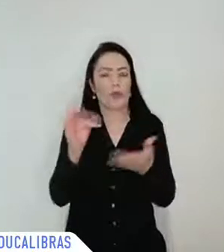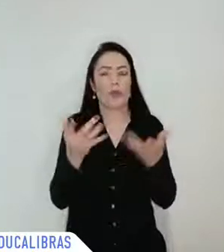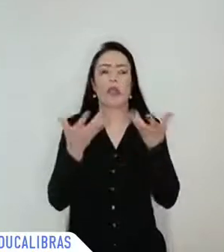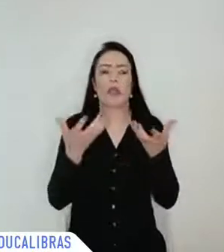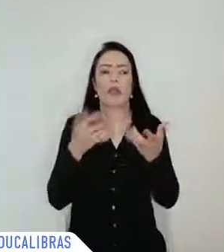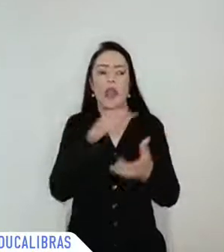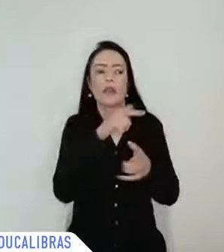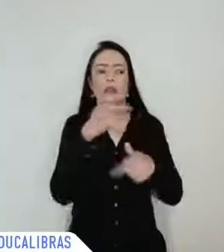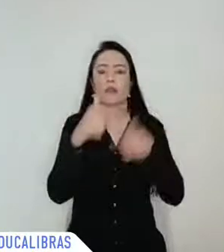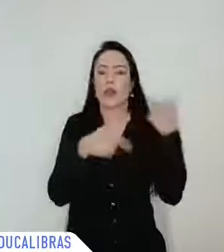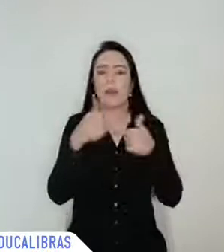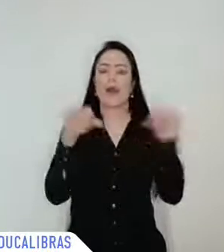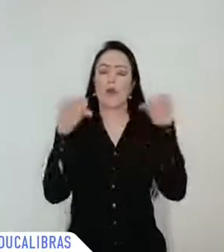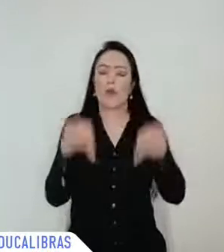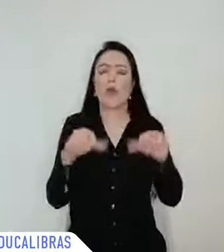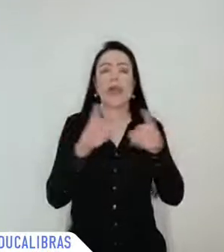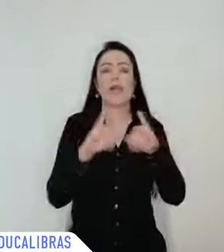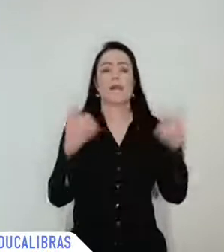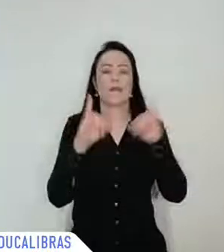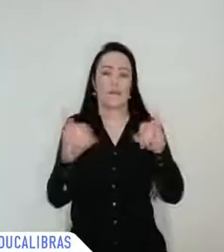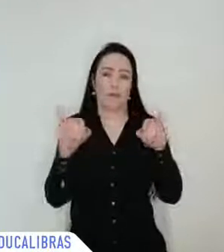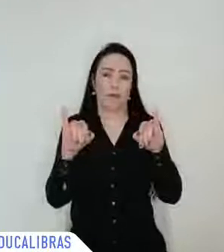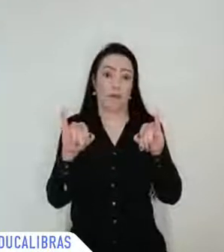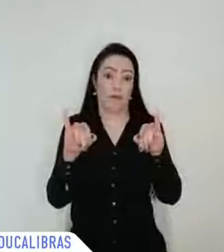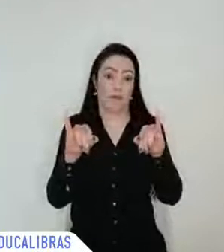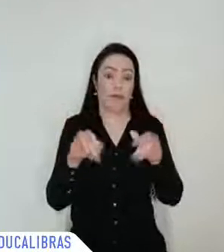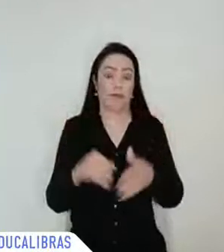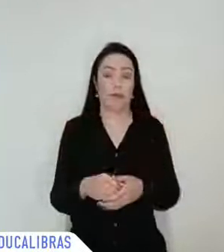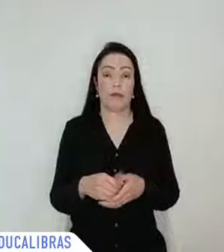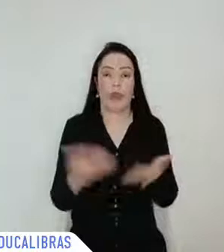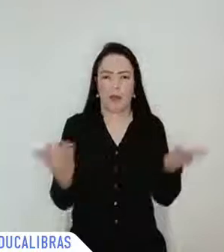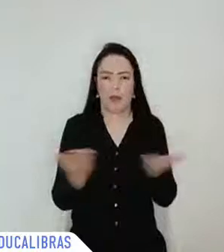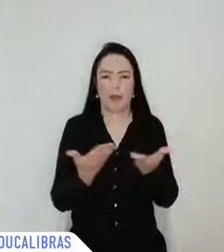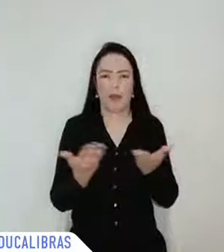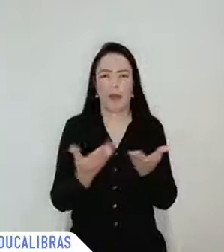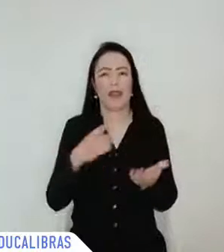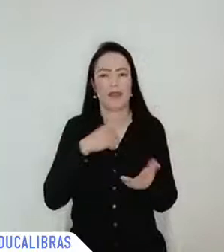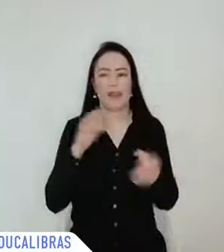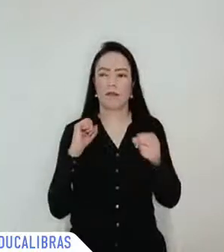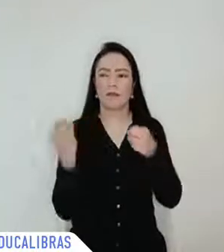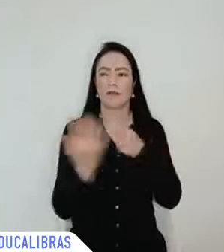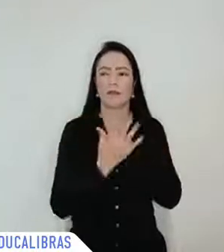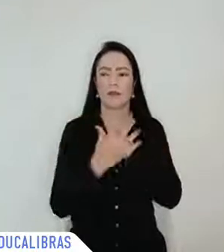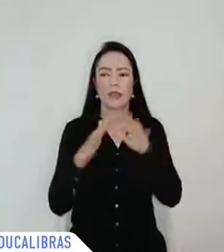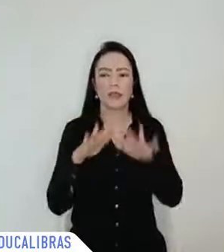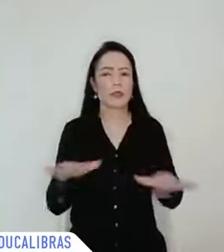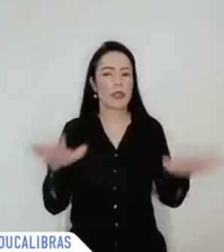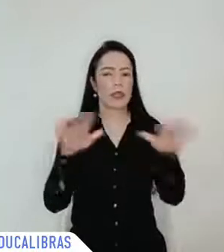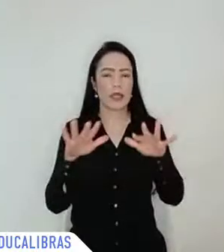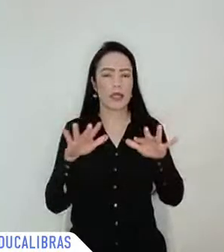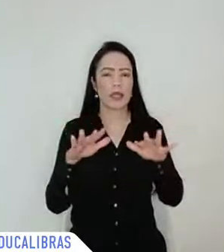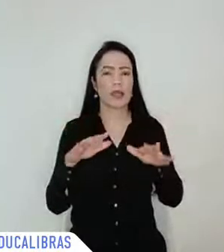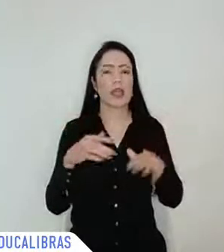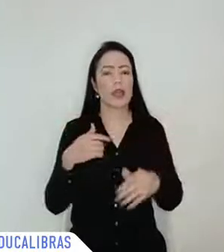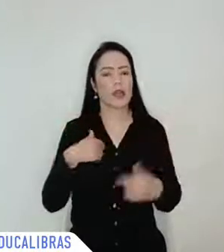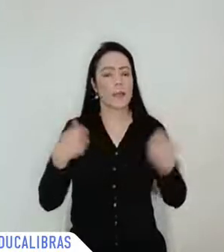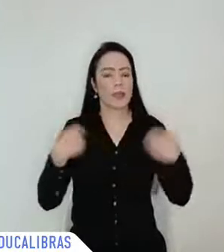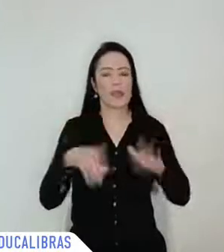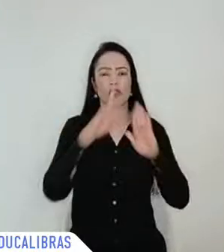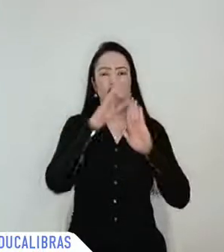subject to criticism. It's being built as the enemy of state. And during